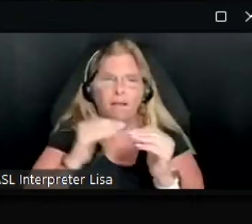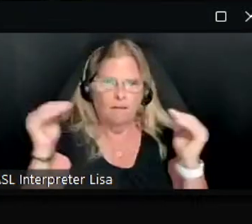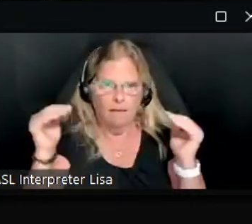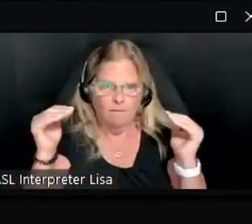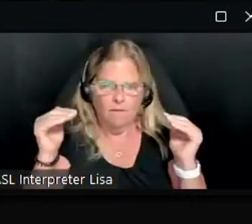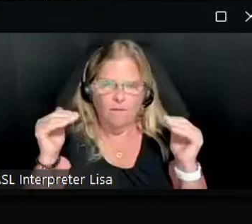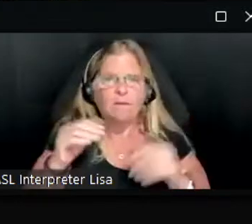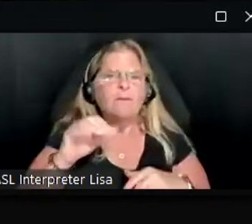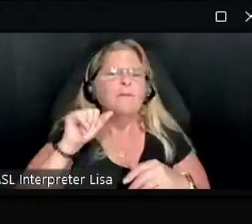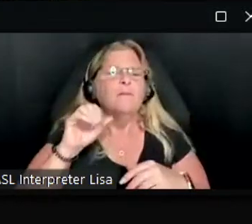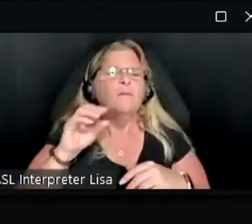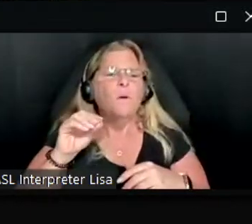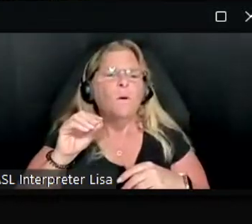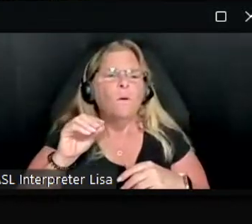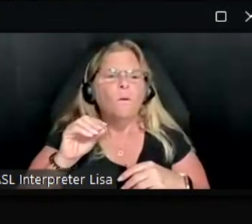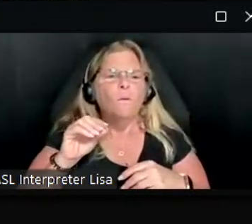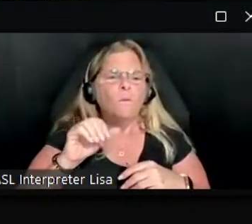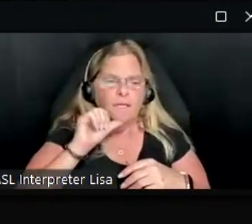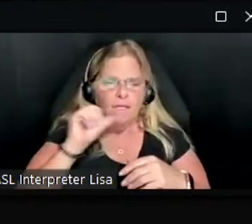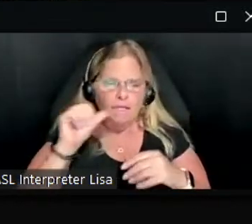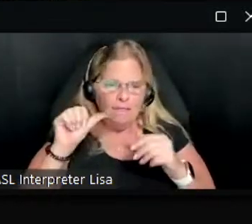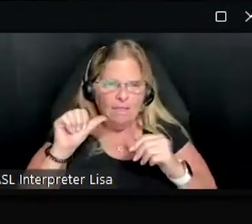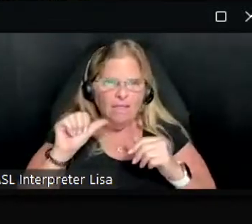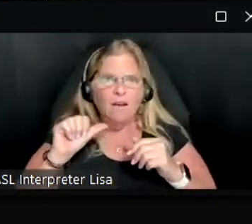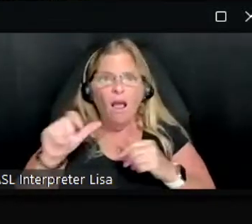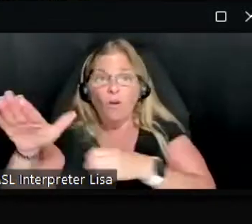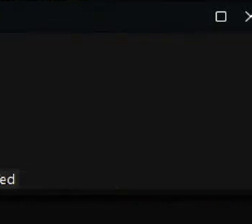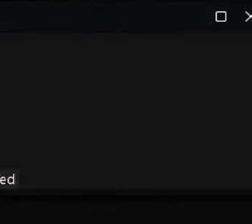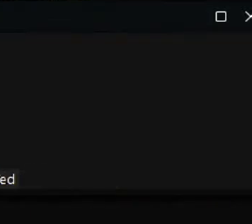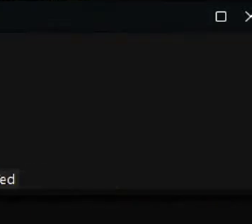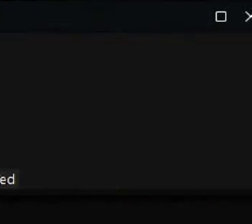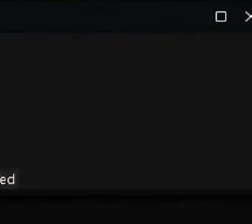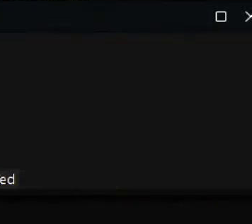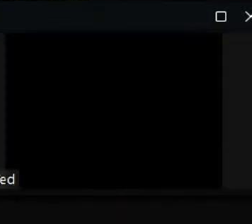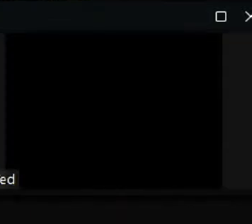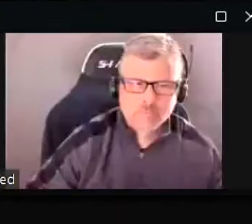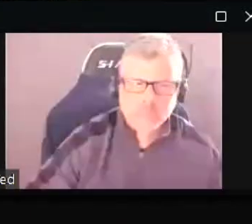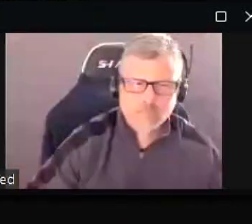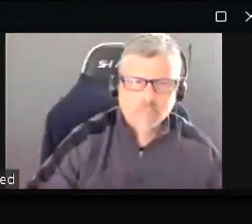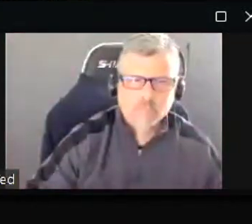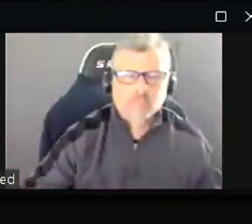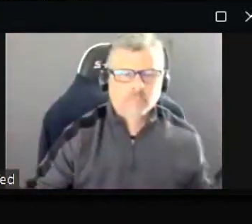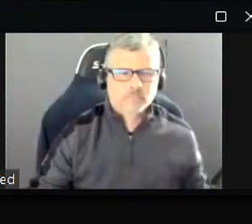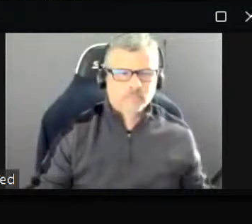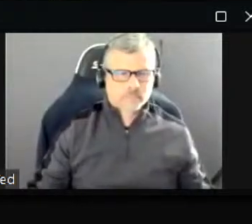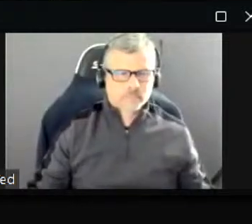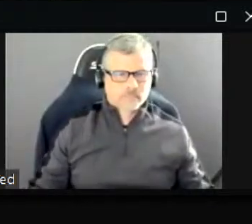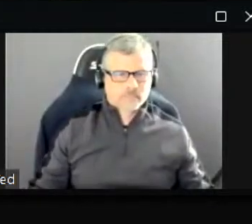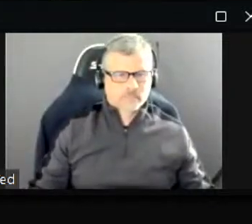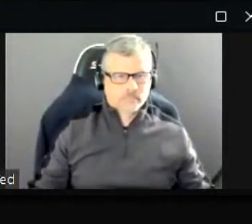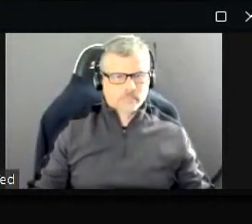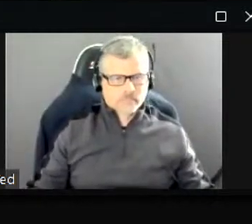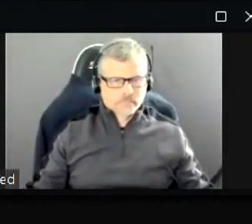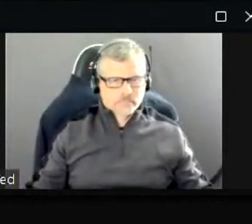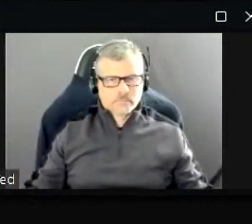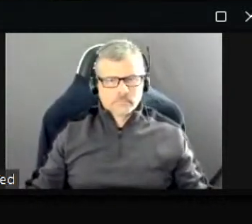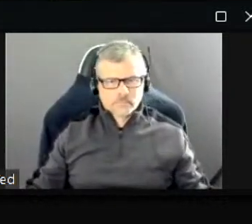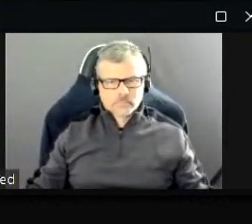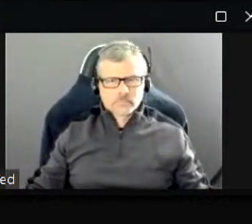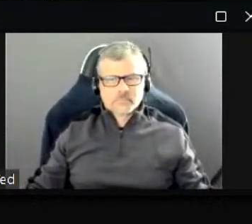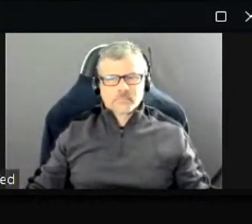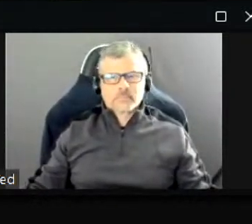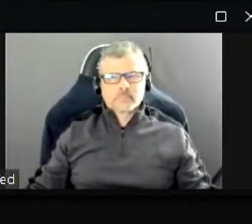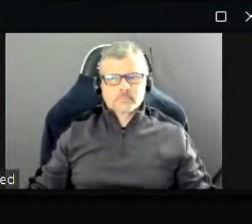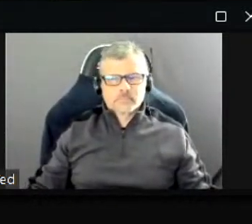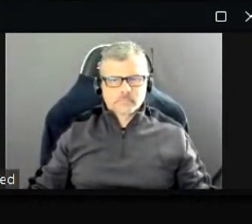bringing in experience from another area. So basically you're giving them a boot camp of how things are done where you